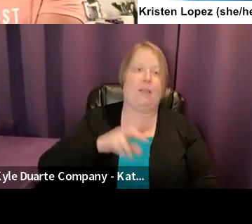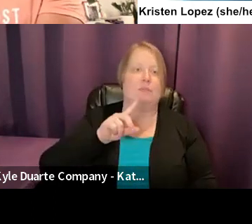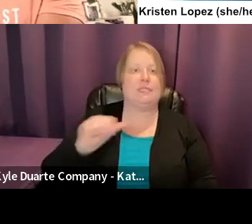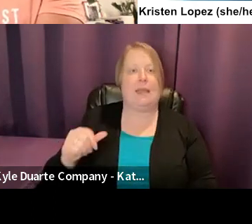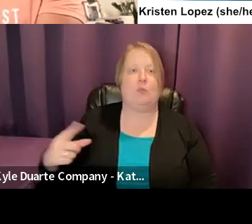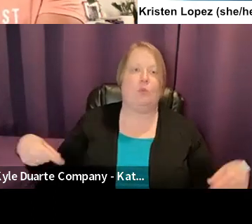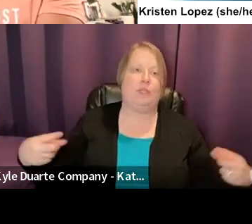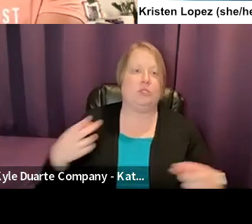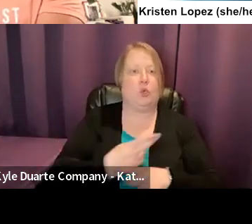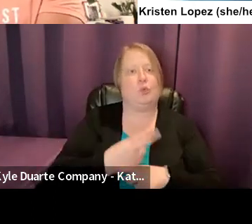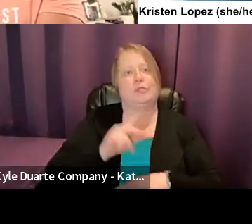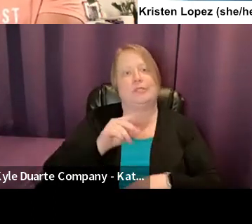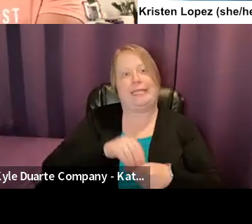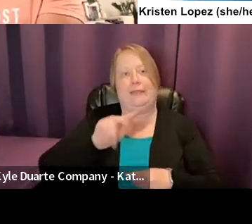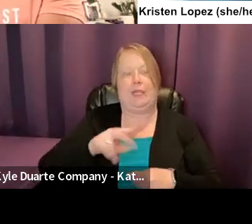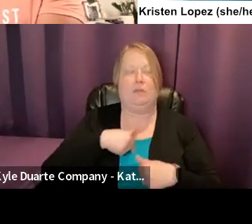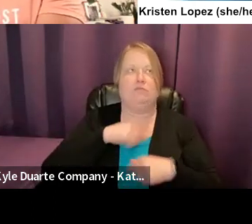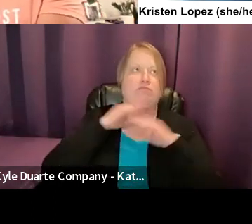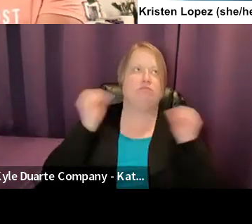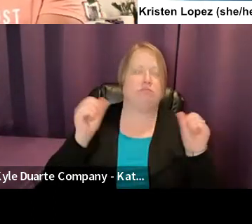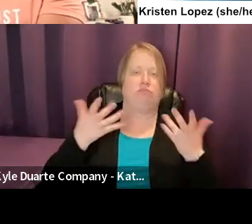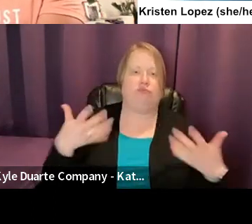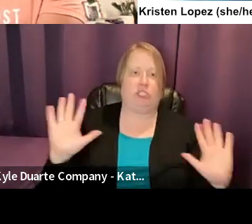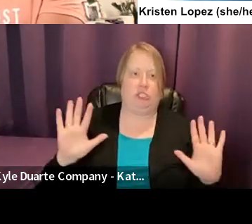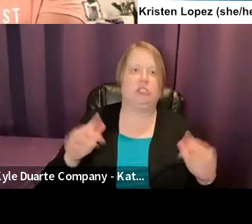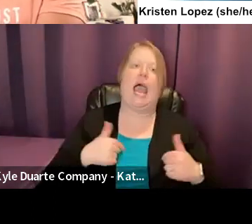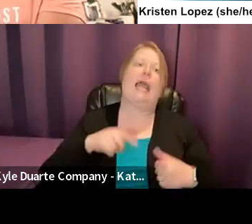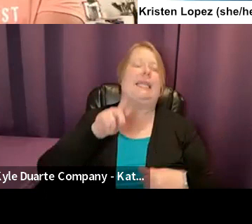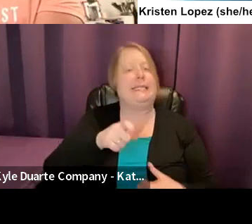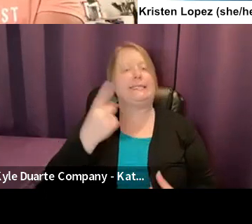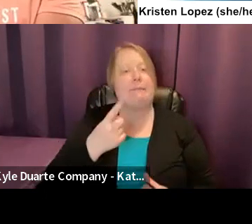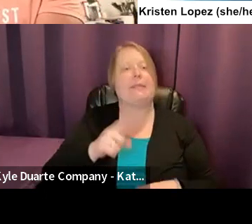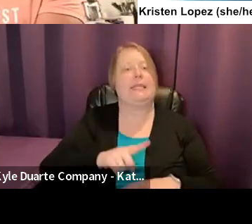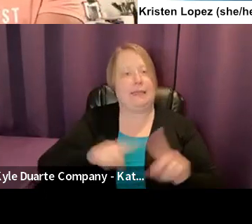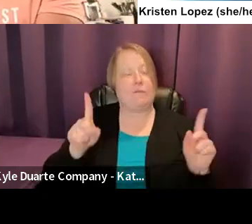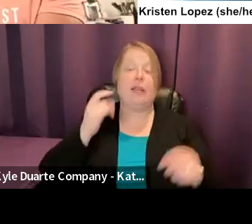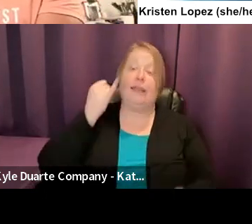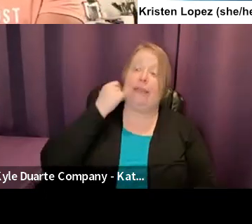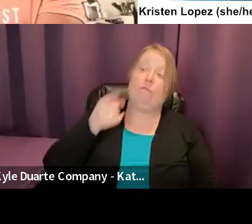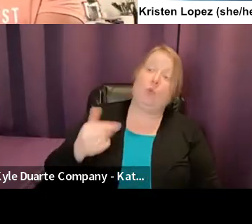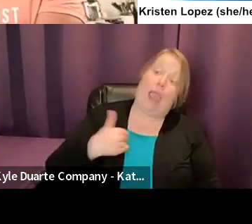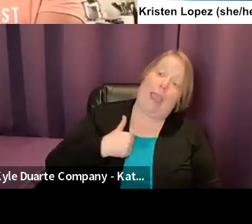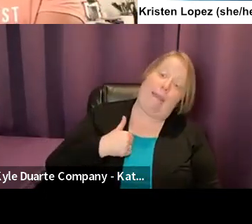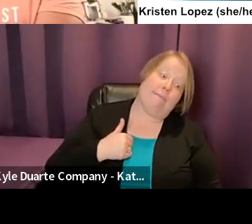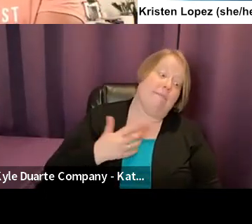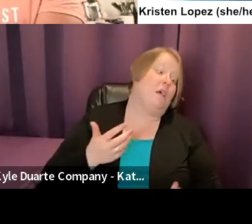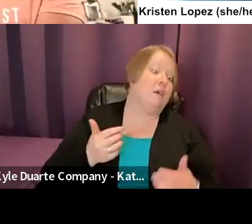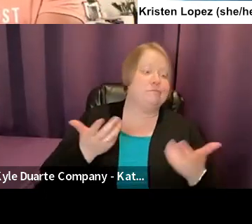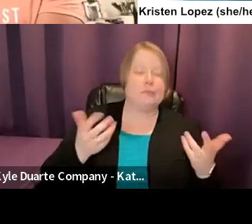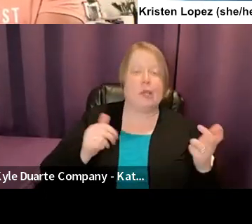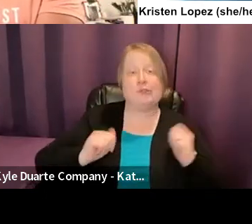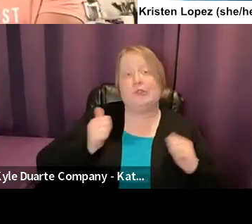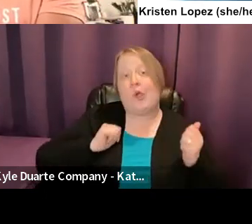TV. I'm sick of it. I mean, I need something different. If you have a show where you have a